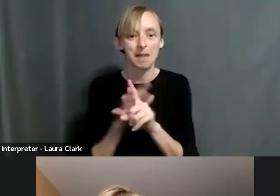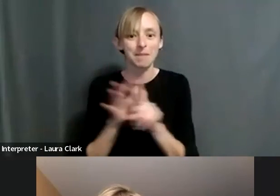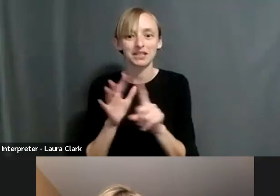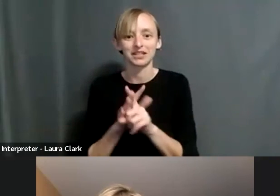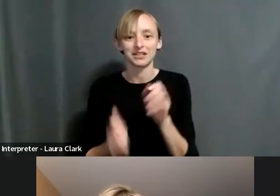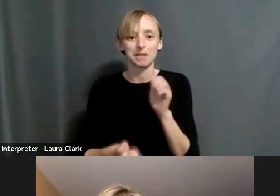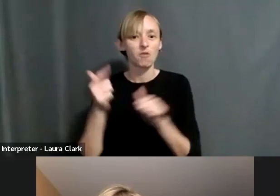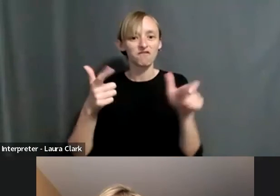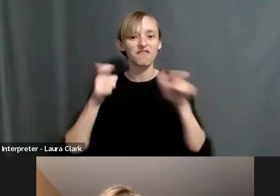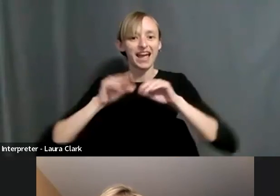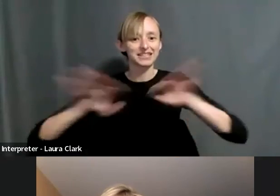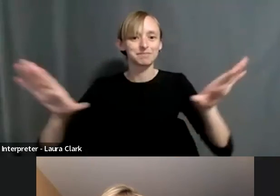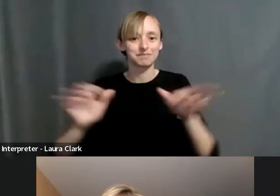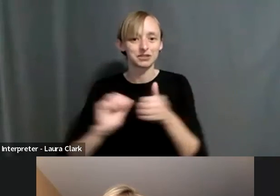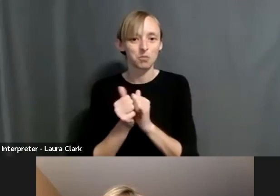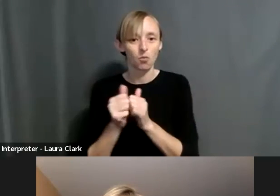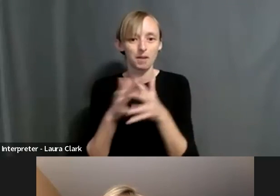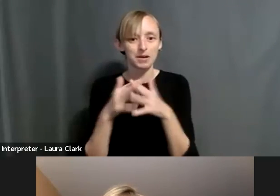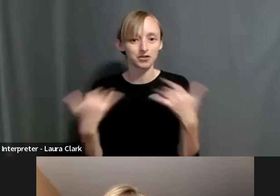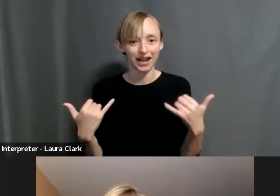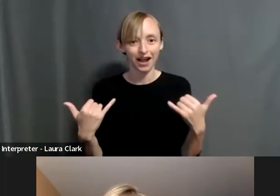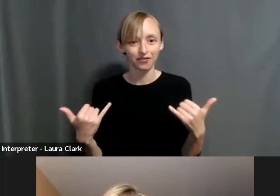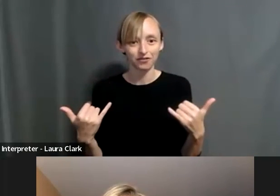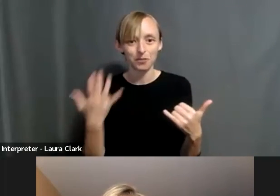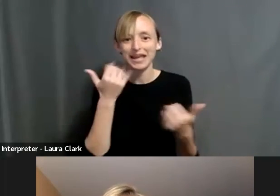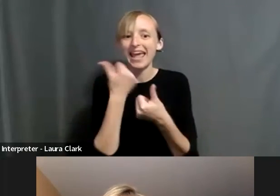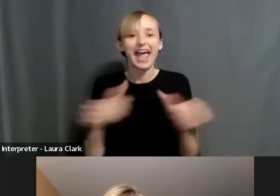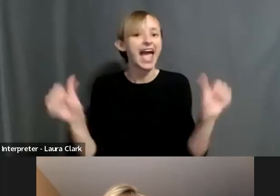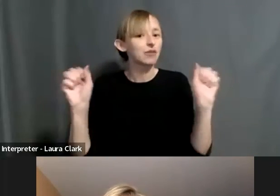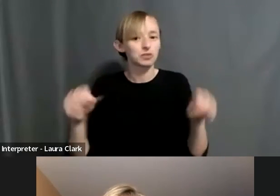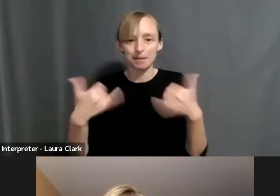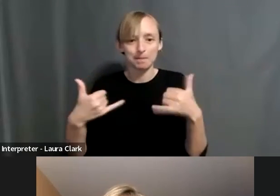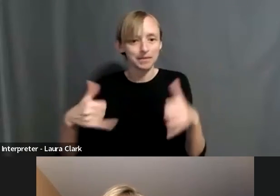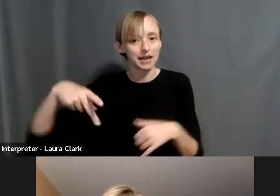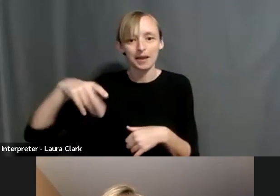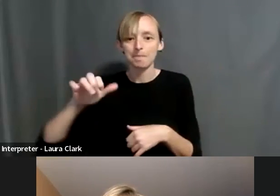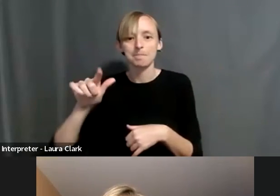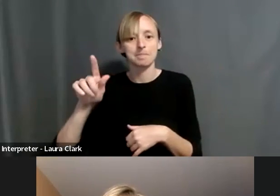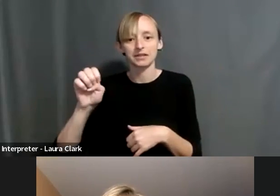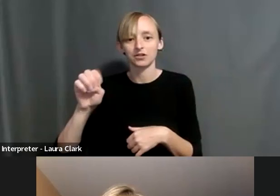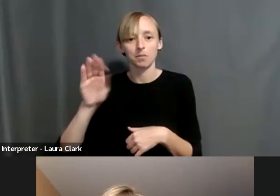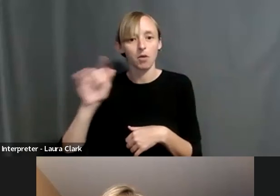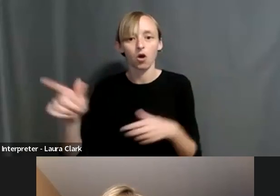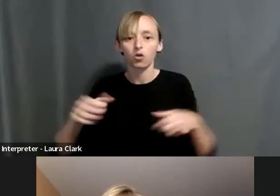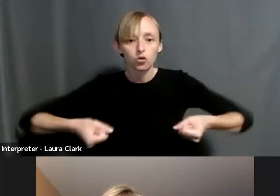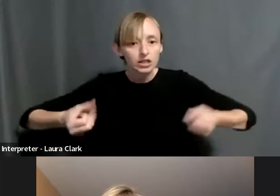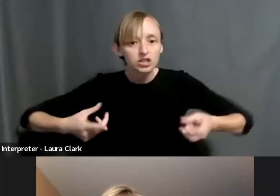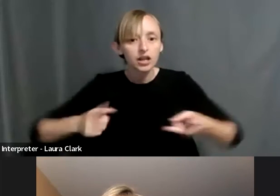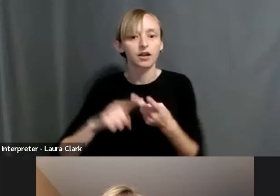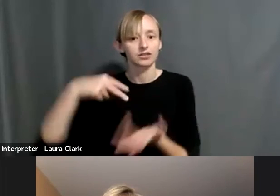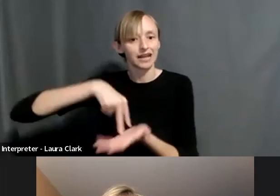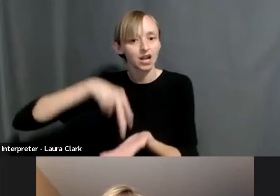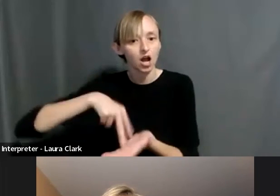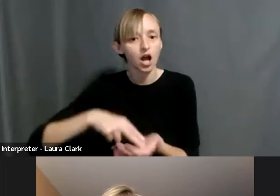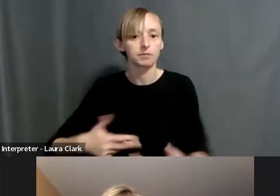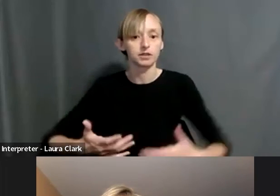America. Yeah, but you know why? It's because anybody can play. You can be in a wheelchair, you could be stand up, you could be 400 pounds, you could be